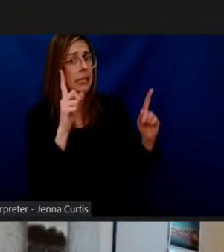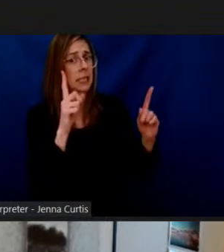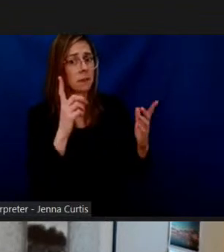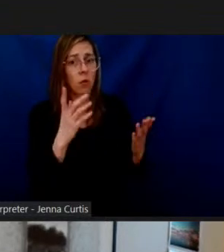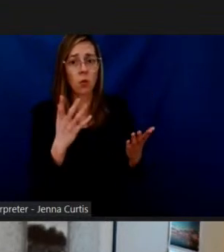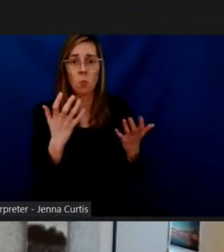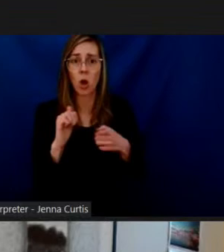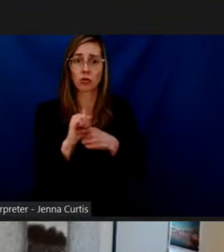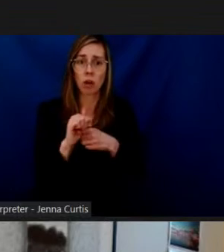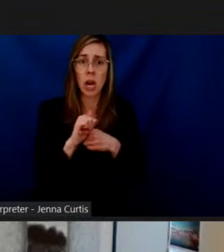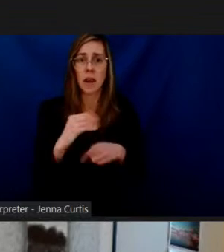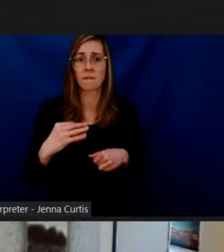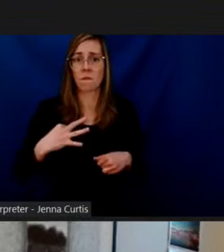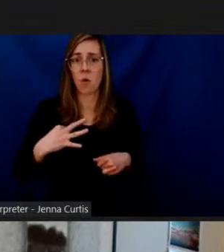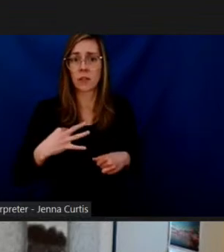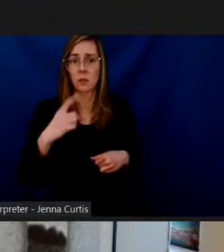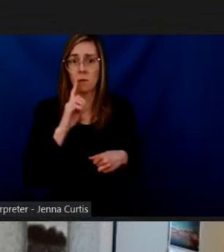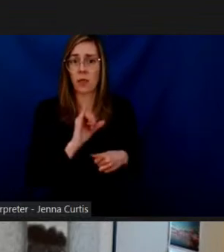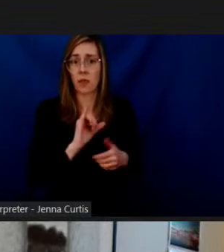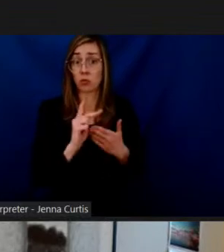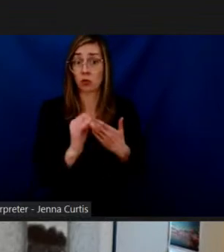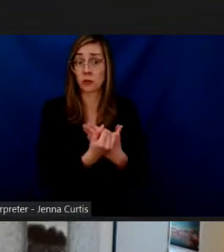volunteer their time to this project.